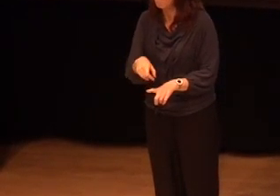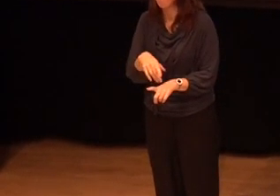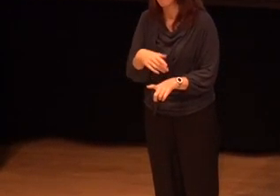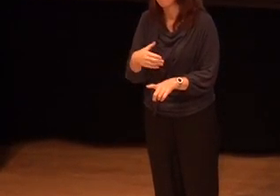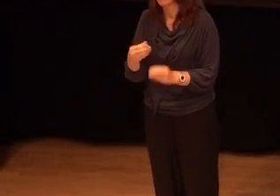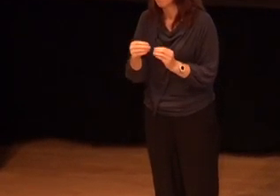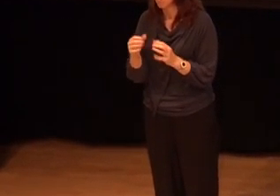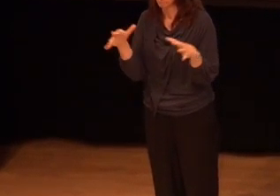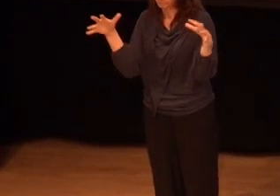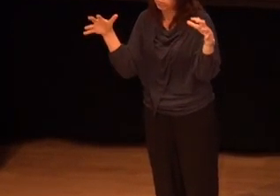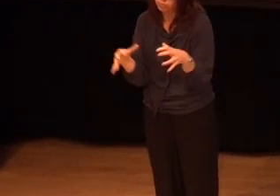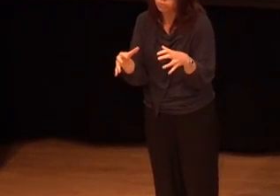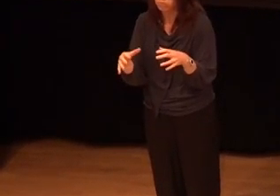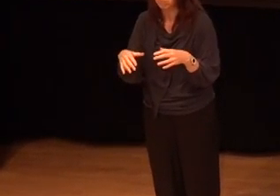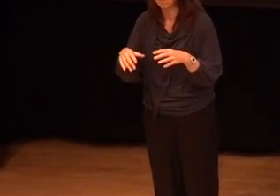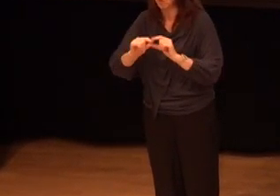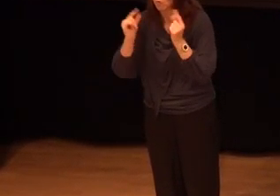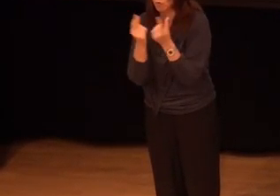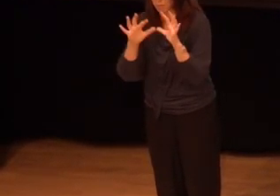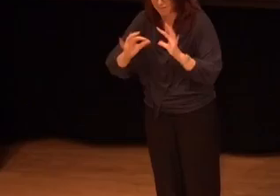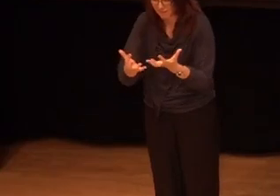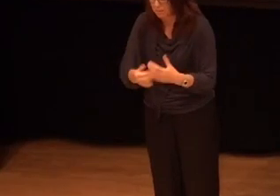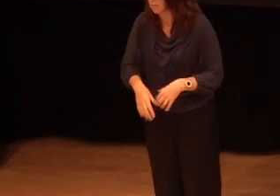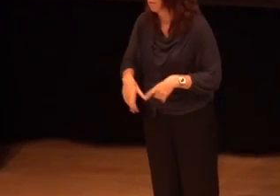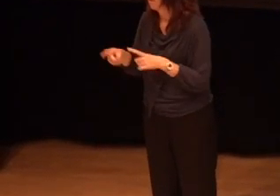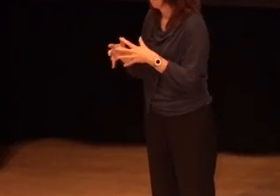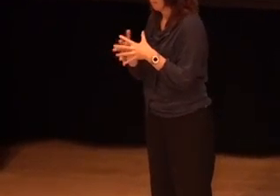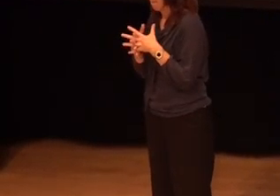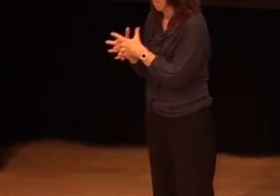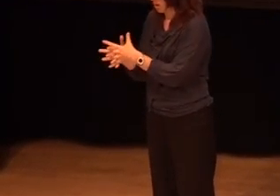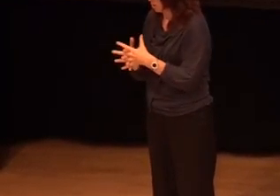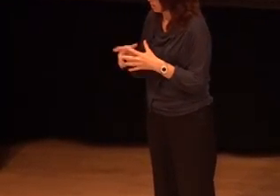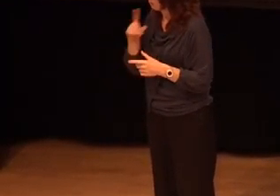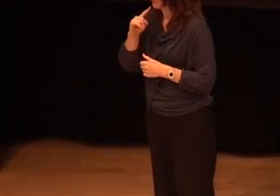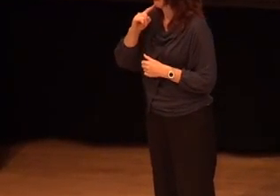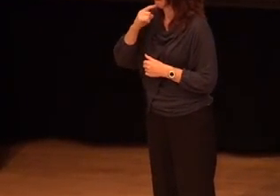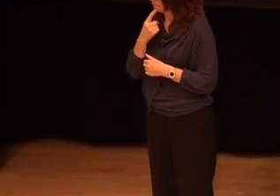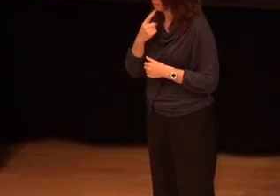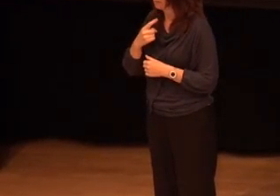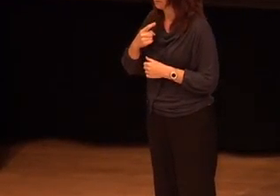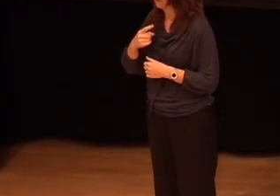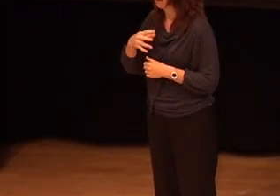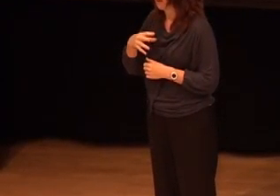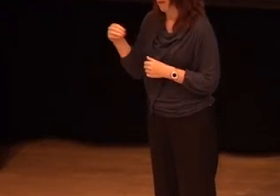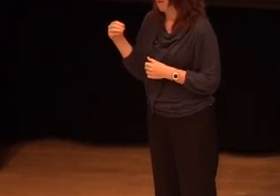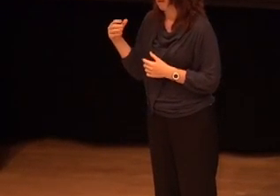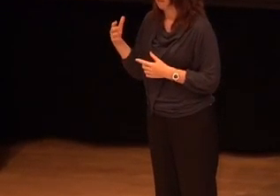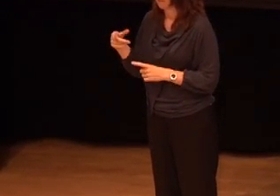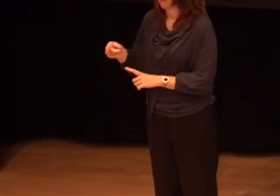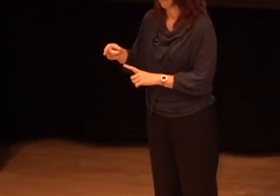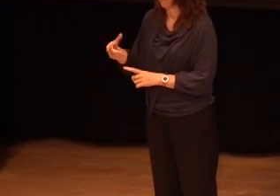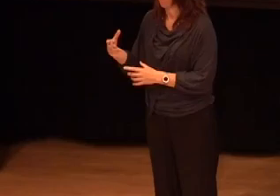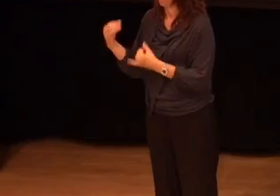of collectivity. And in America, there's this very intense and I think youthfully